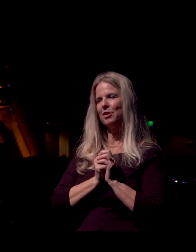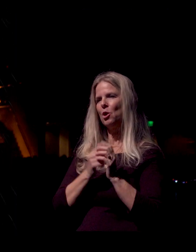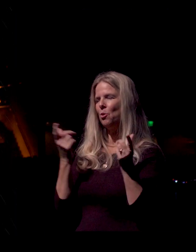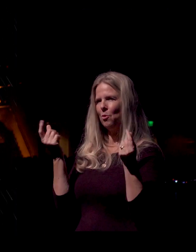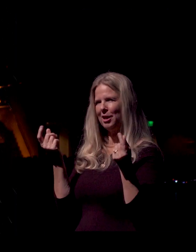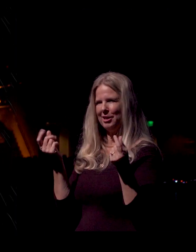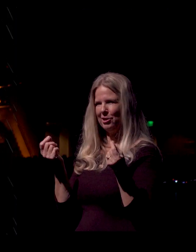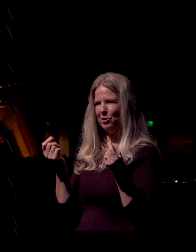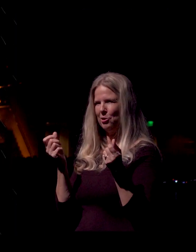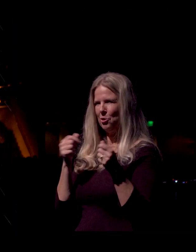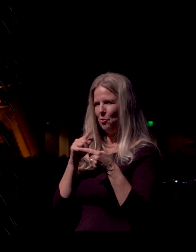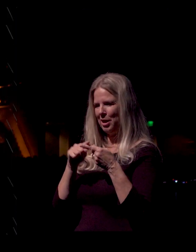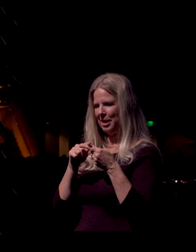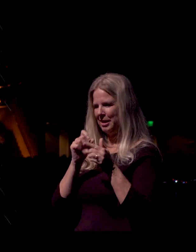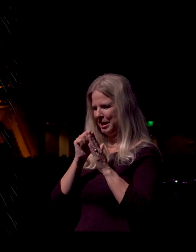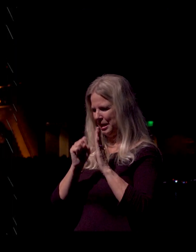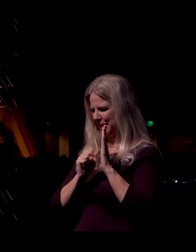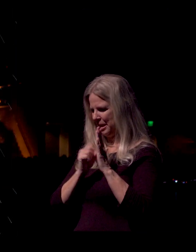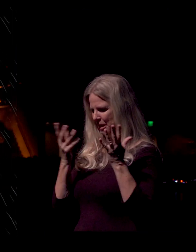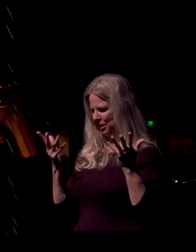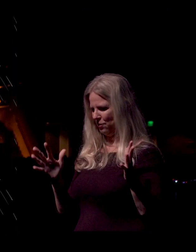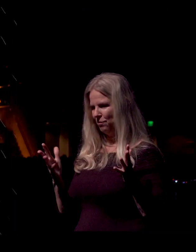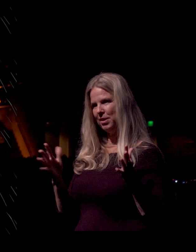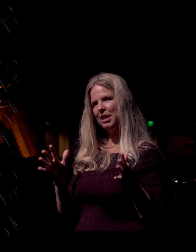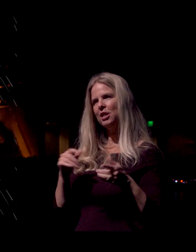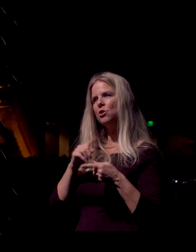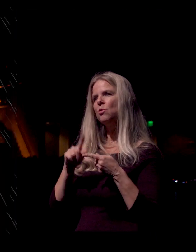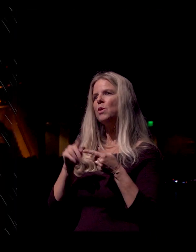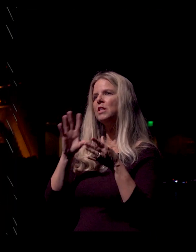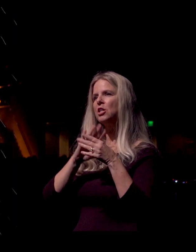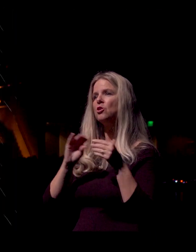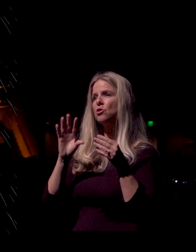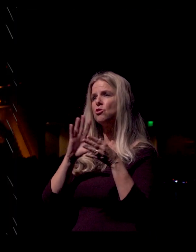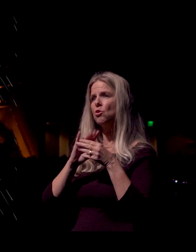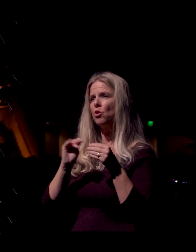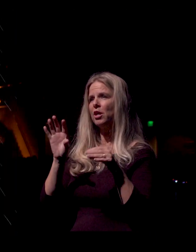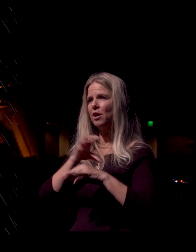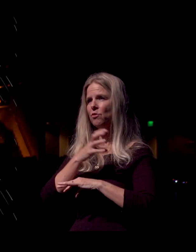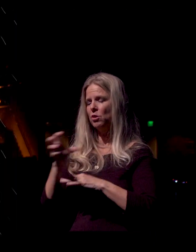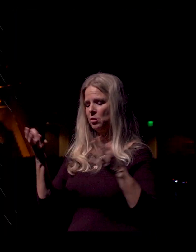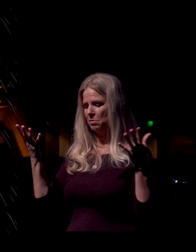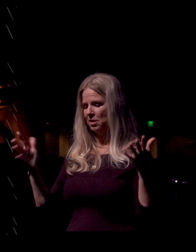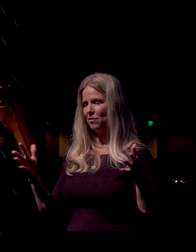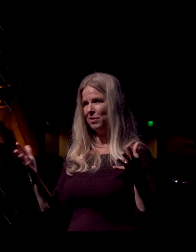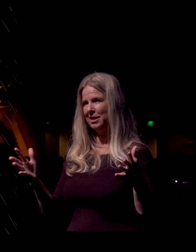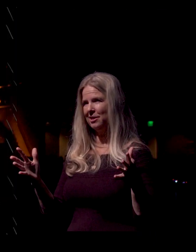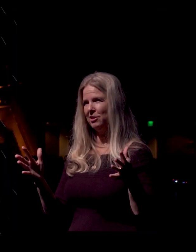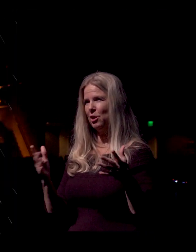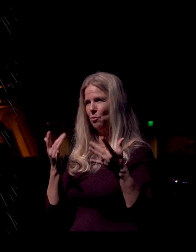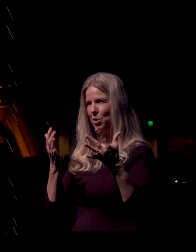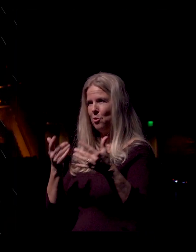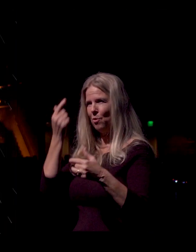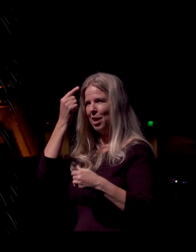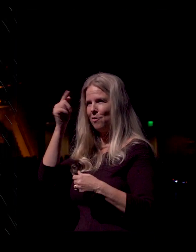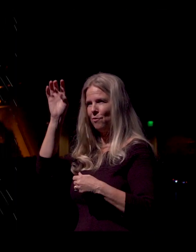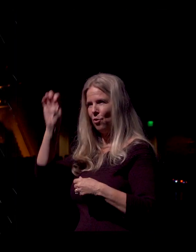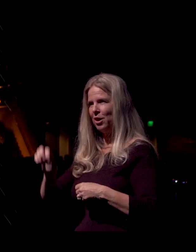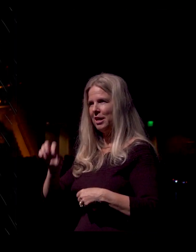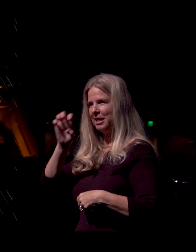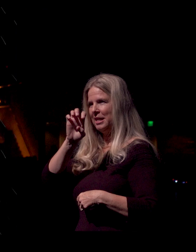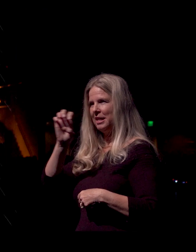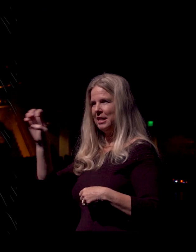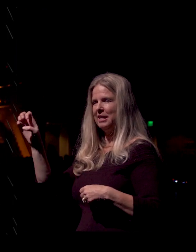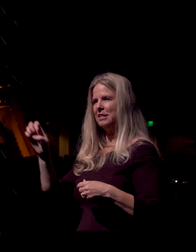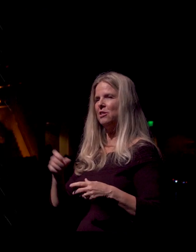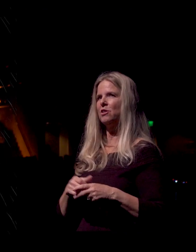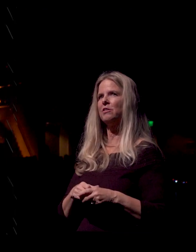Christmas ends and we wait for the story of Easter, when the lights are taken down, The holiday decor goes into storage and we put away the